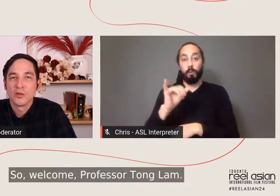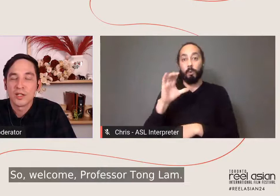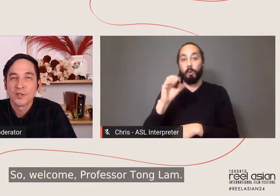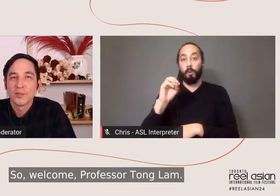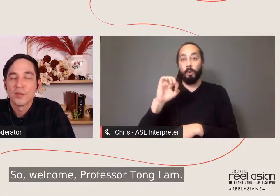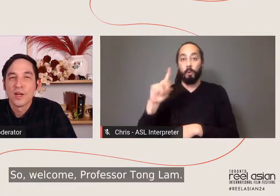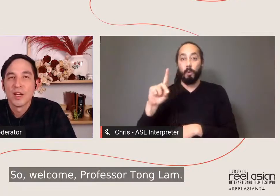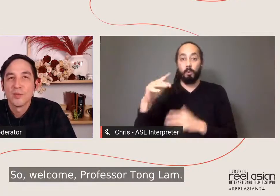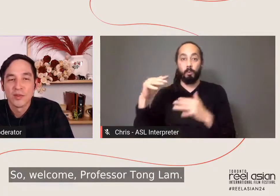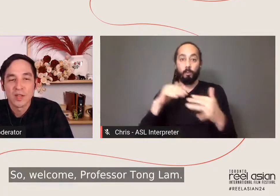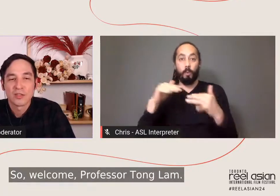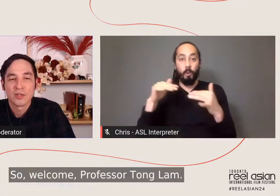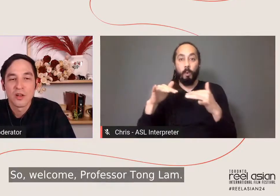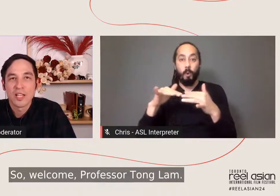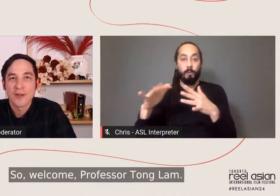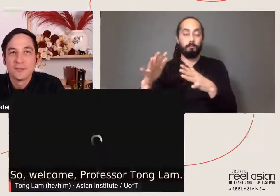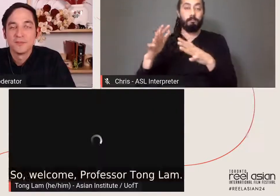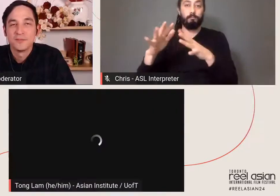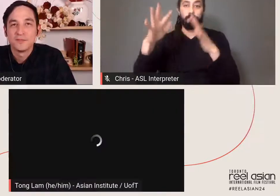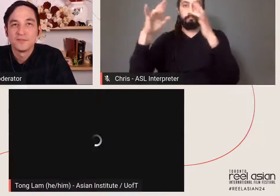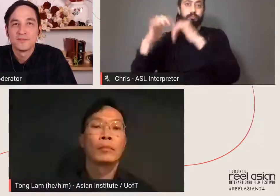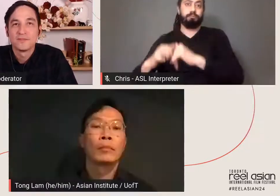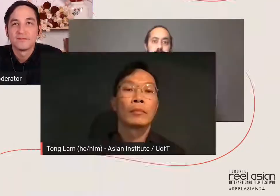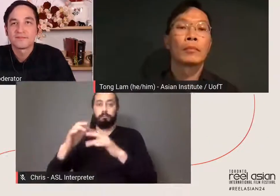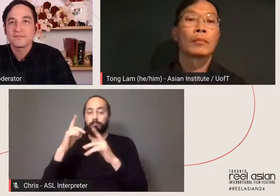world. So welcome, Professor Tong Lam.